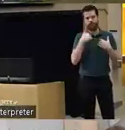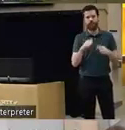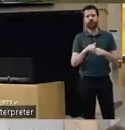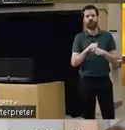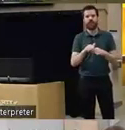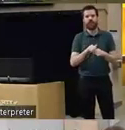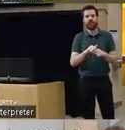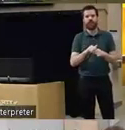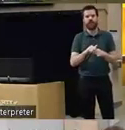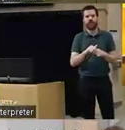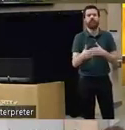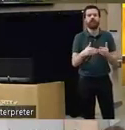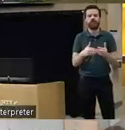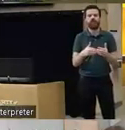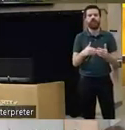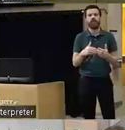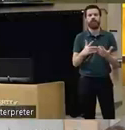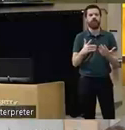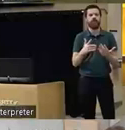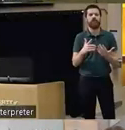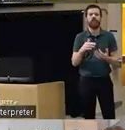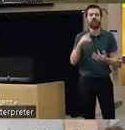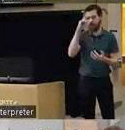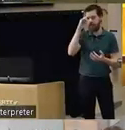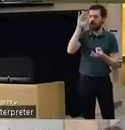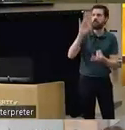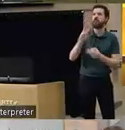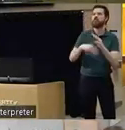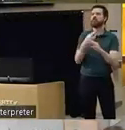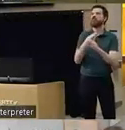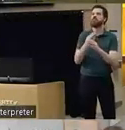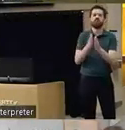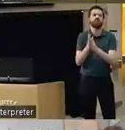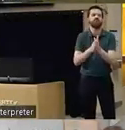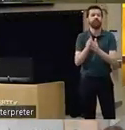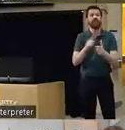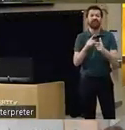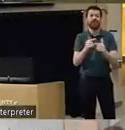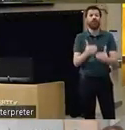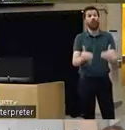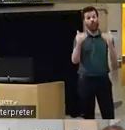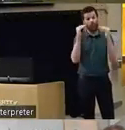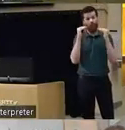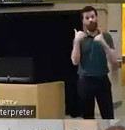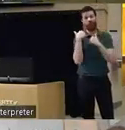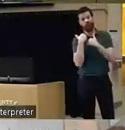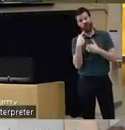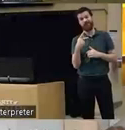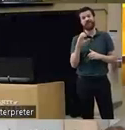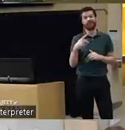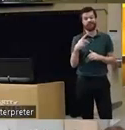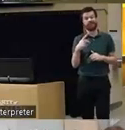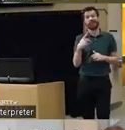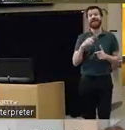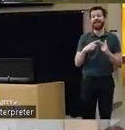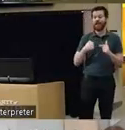of more idealized task force imperative. And then we have overburdened PCPs who we are one group who's telling them to do more